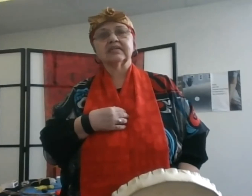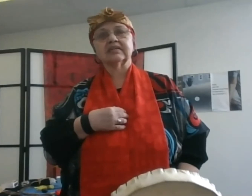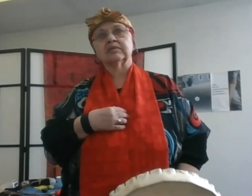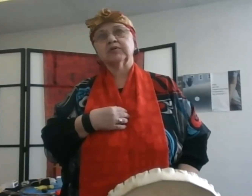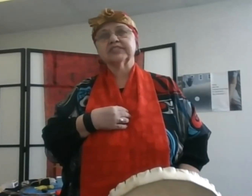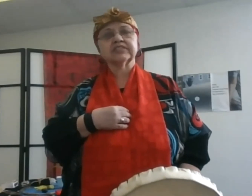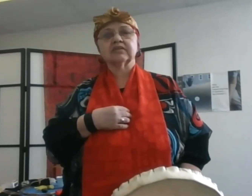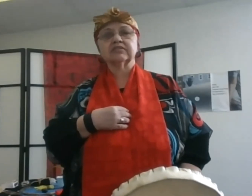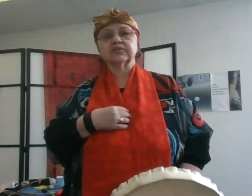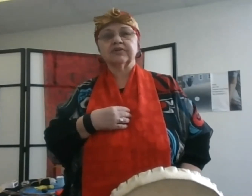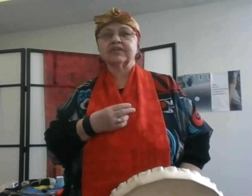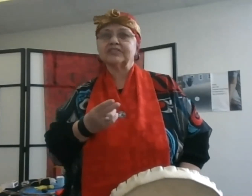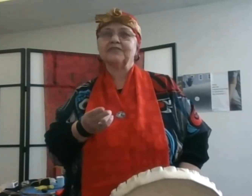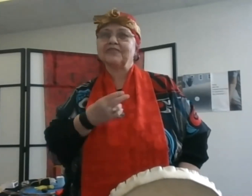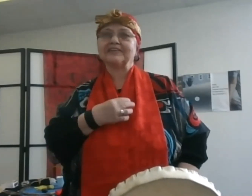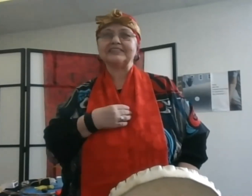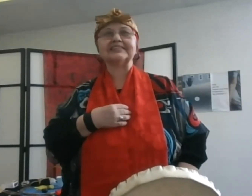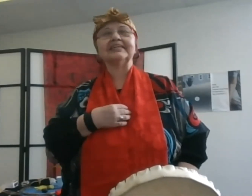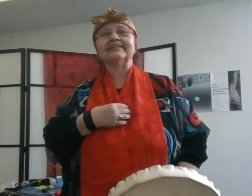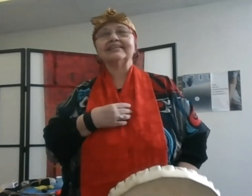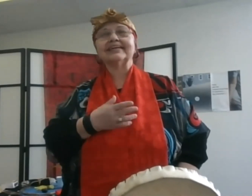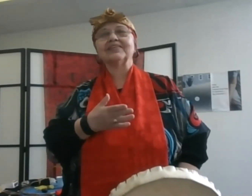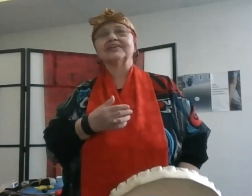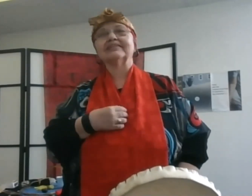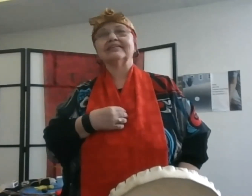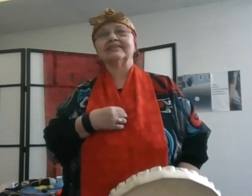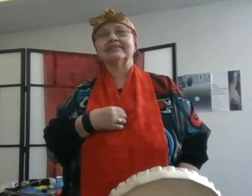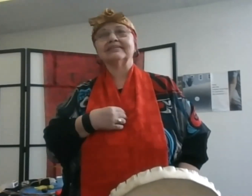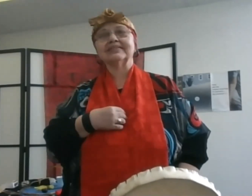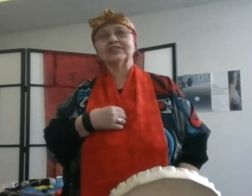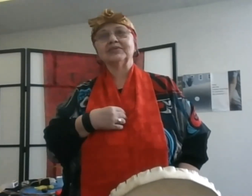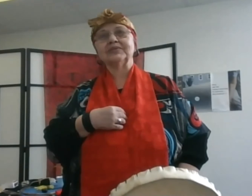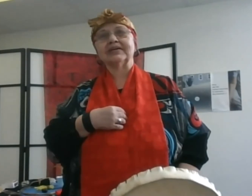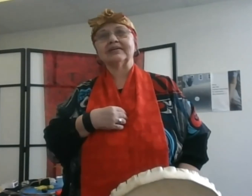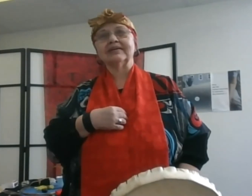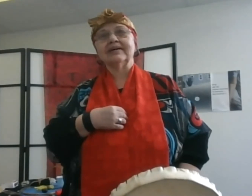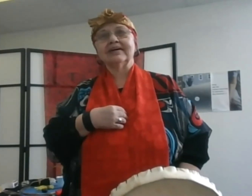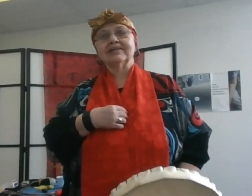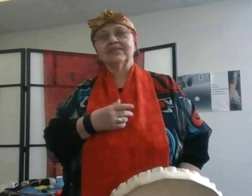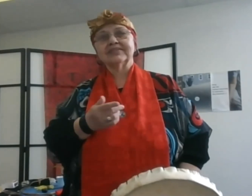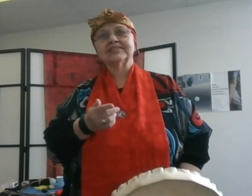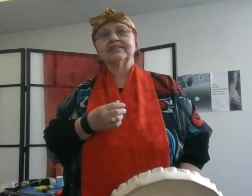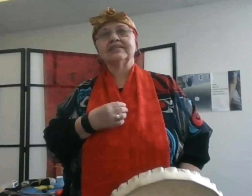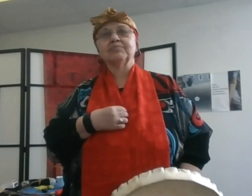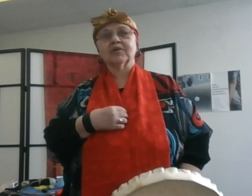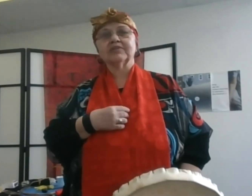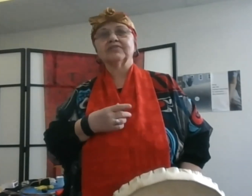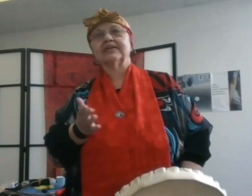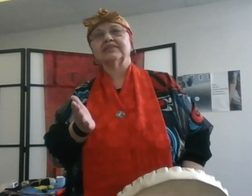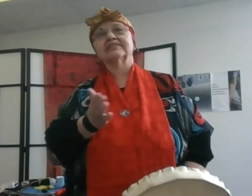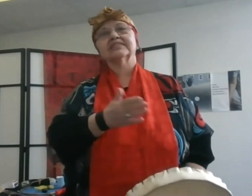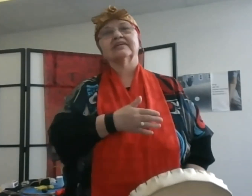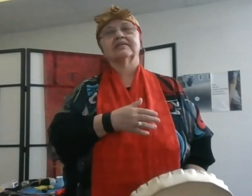That's about 6 hours north and 2 ferries to get there to the city, Paul